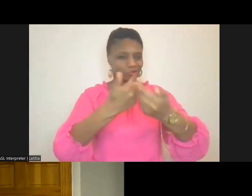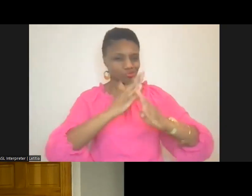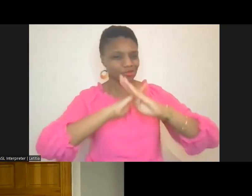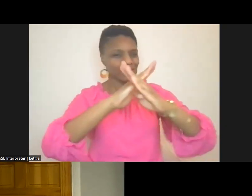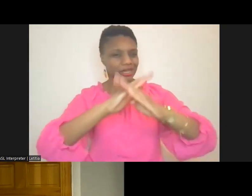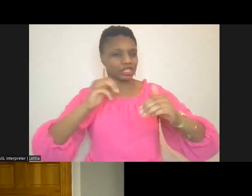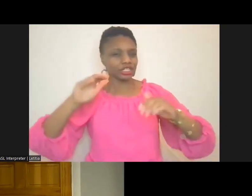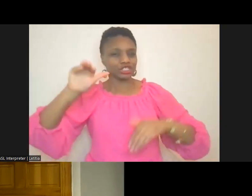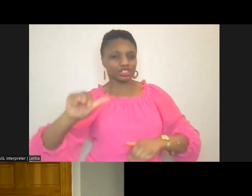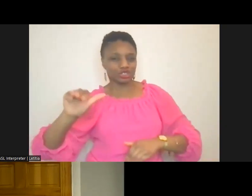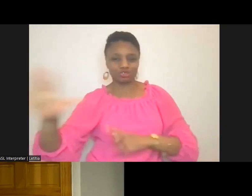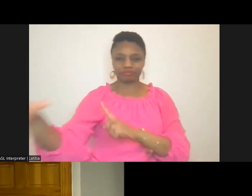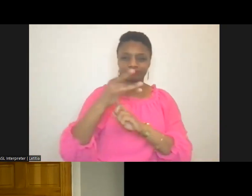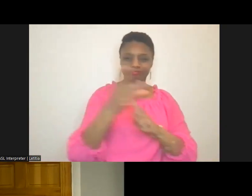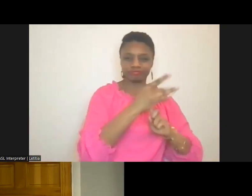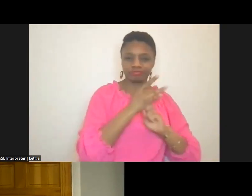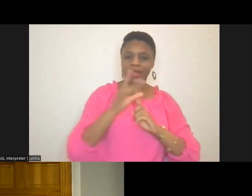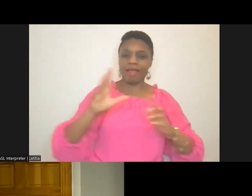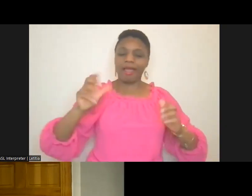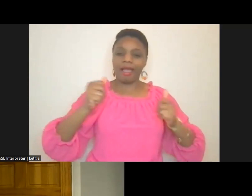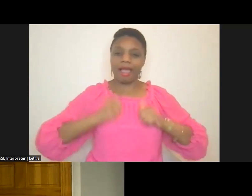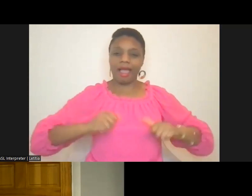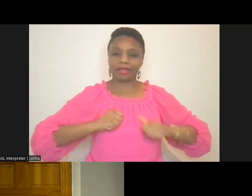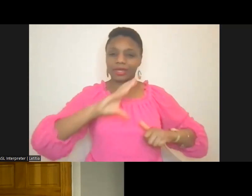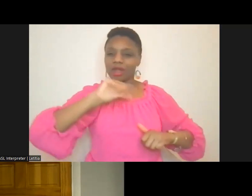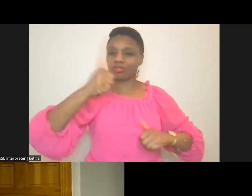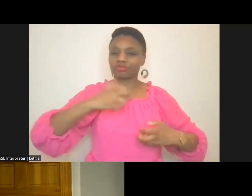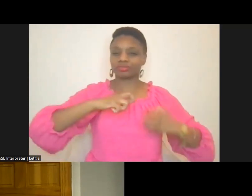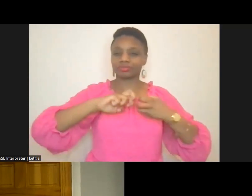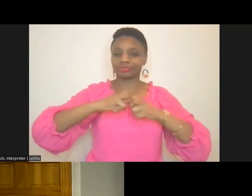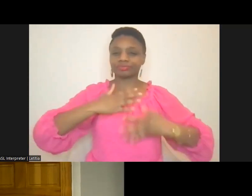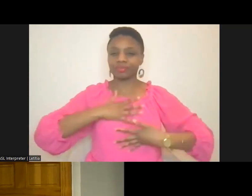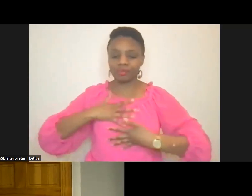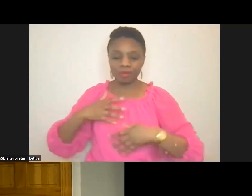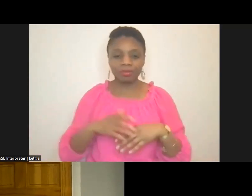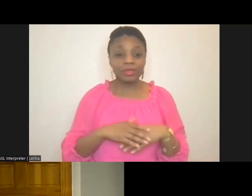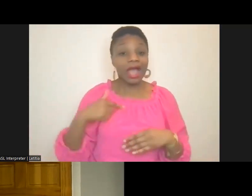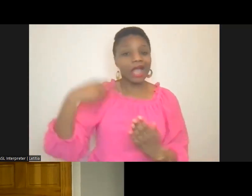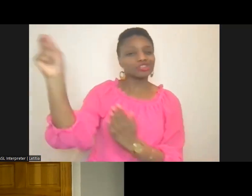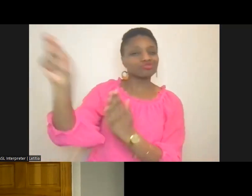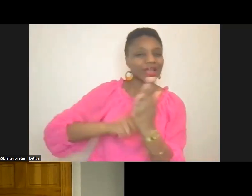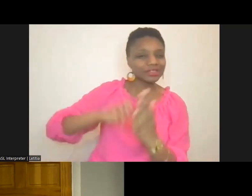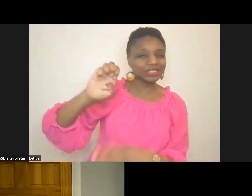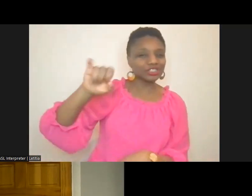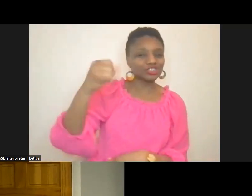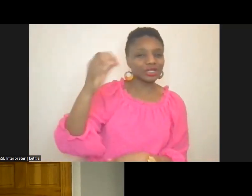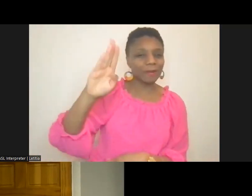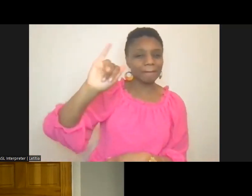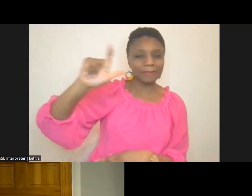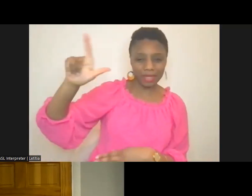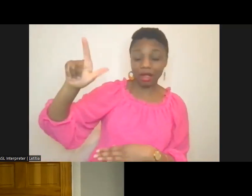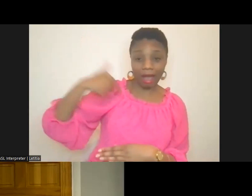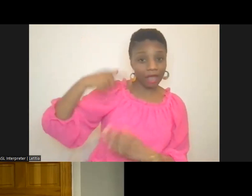When you talk about the environmental justice definition, so since I already told you I was the person that drafted the environmental justice bill with many people